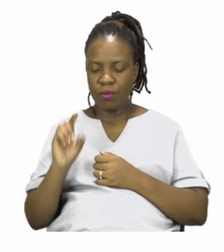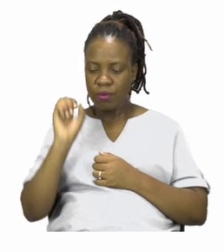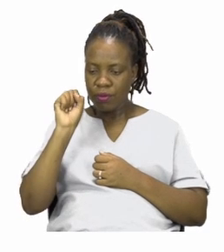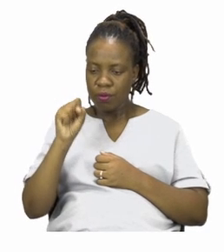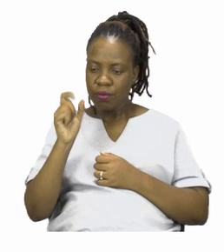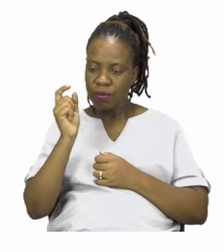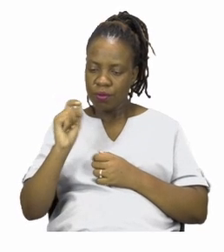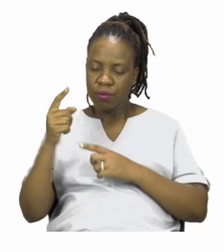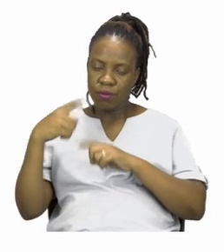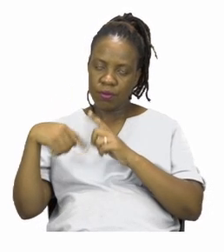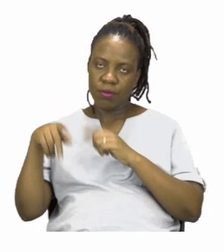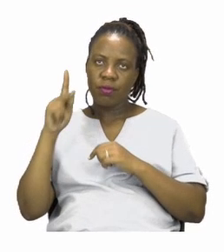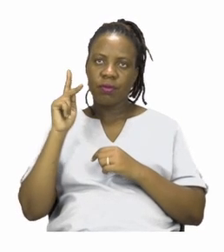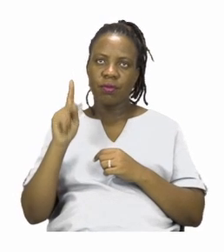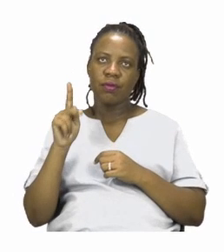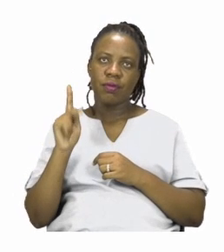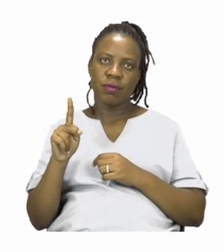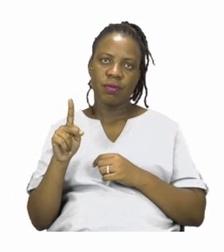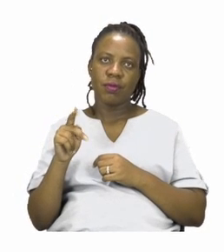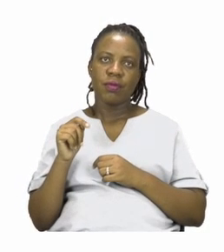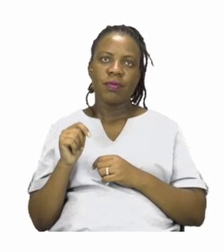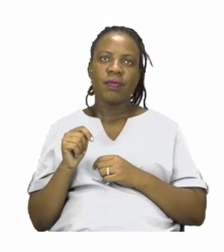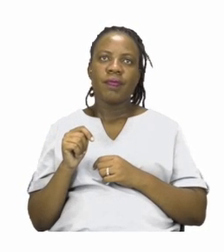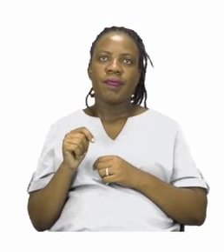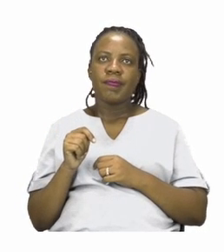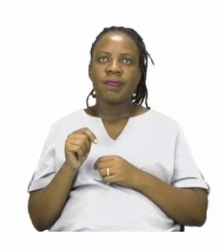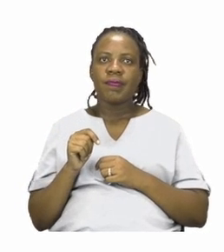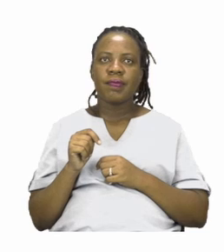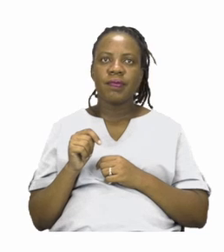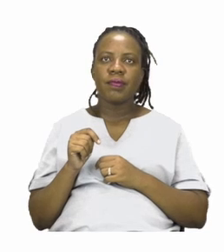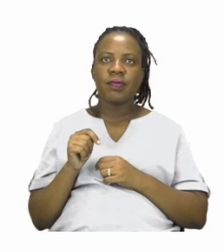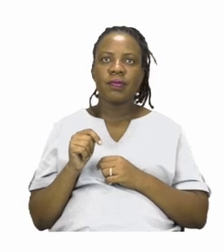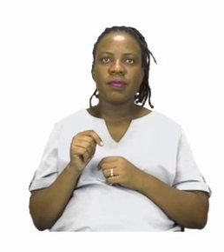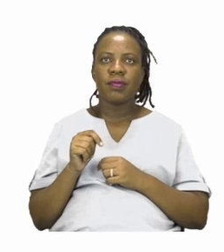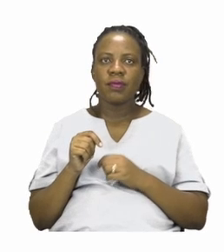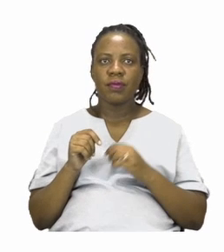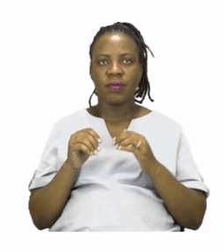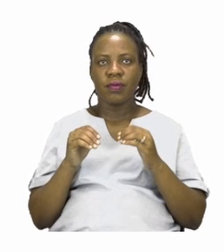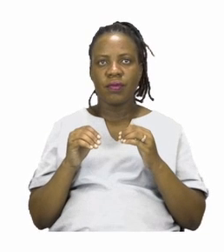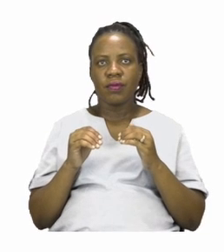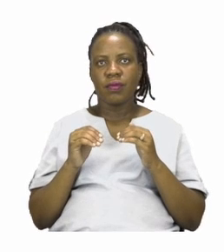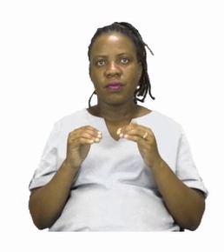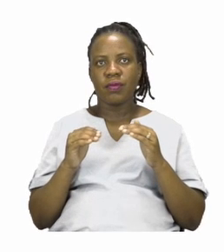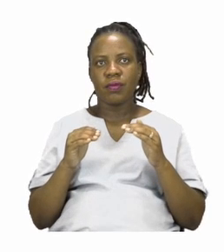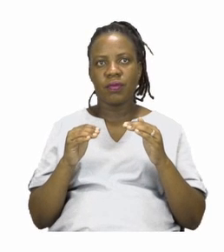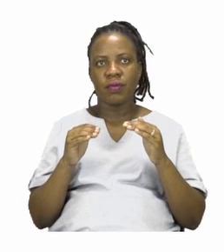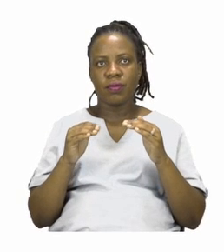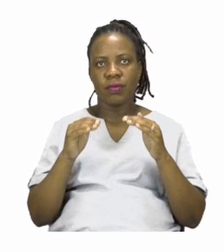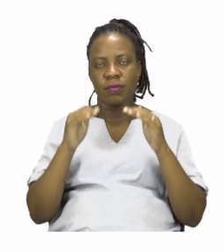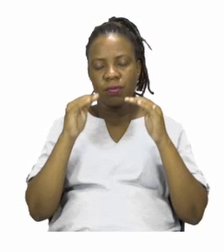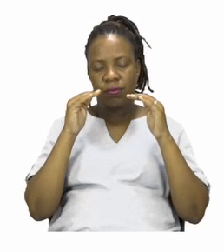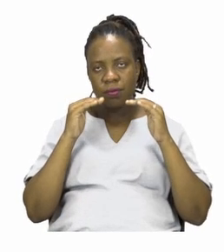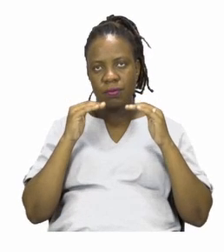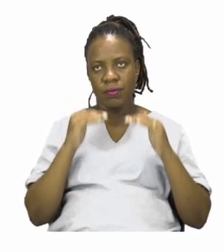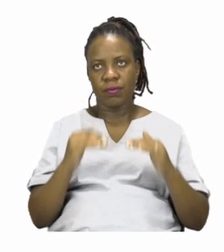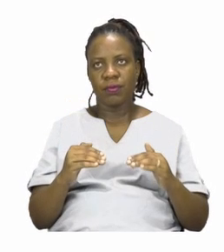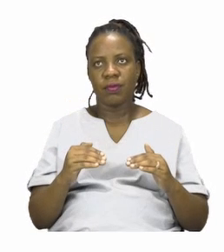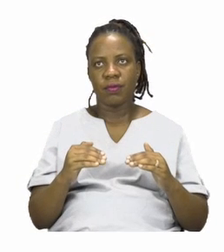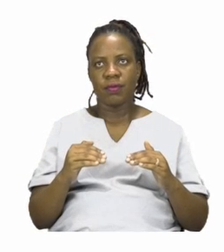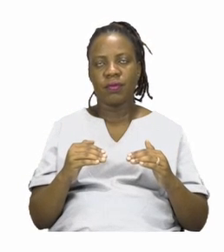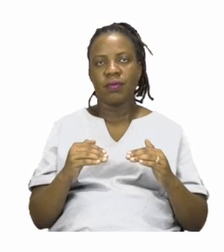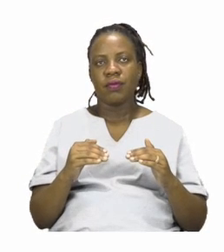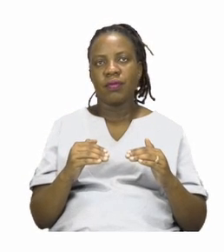provided. Now before you continue to write your words, let's quickly have a look at the next part of the